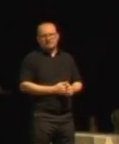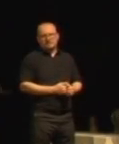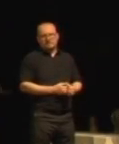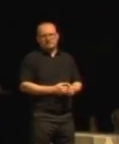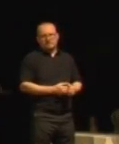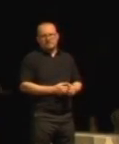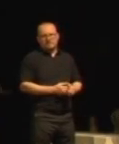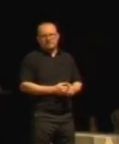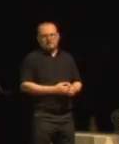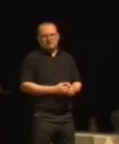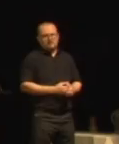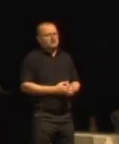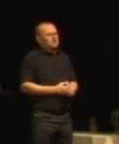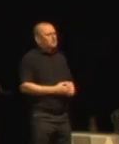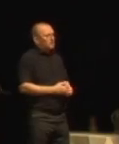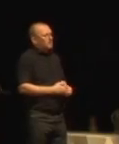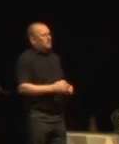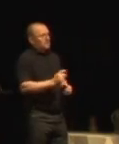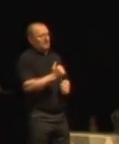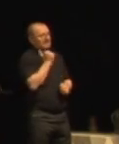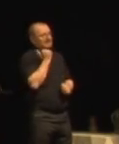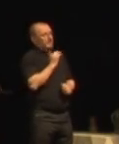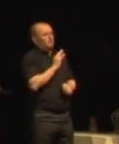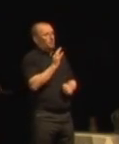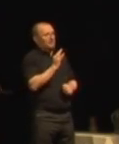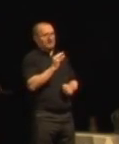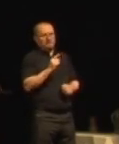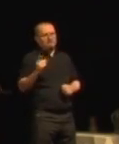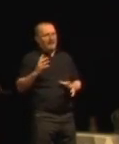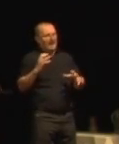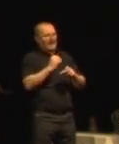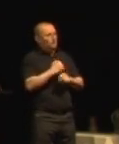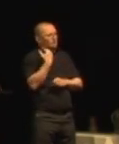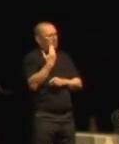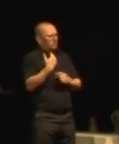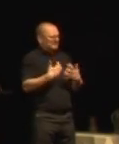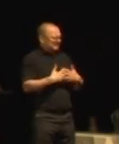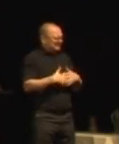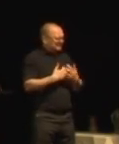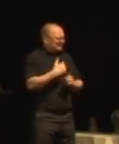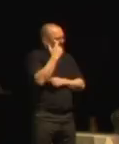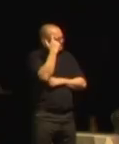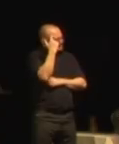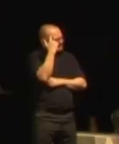So as of yesterday morning, I didn't have an ending to this talk, and I was starting to get a little bit worried.